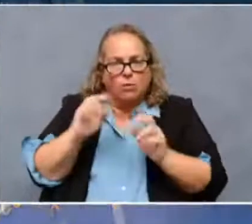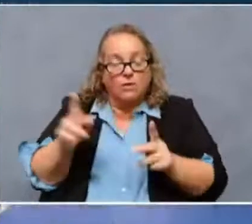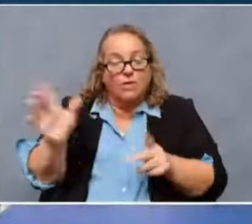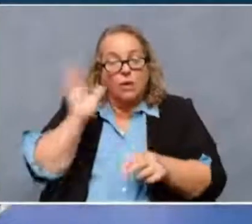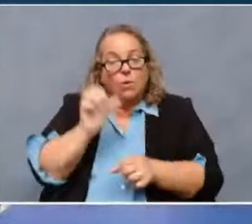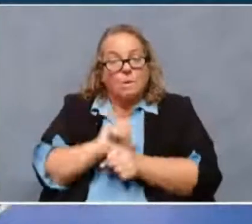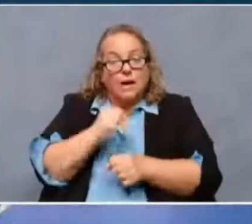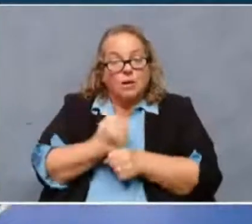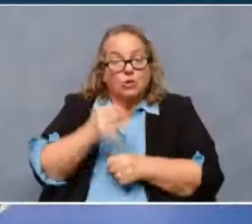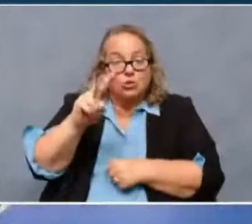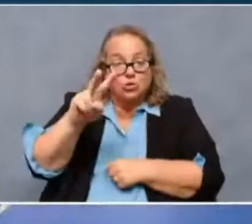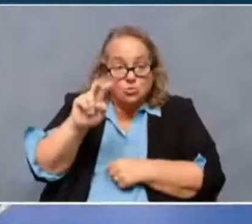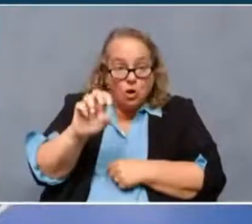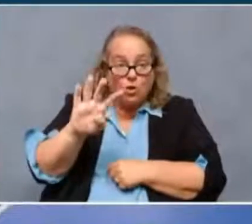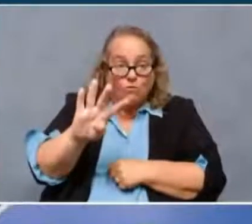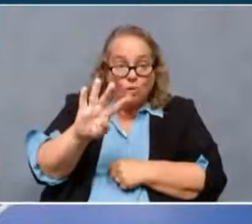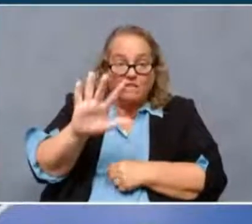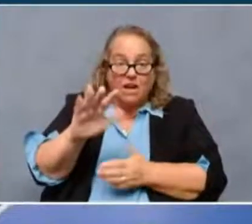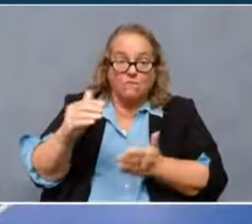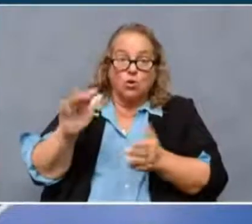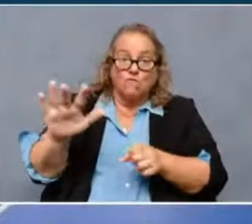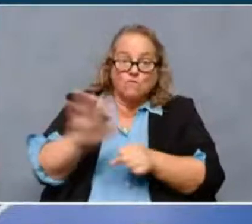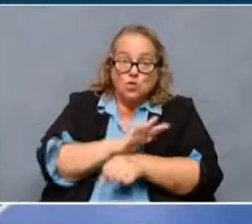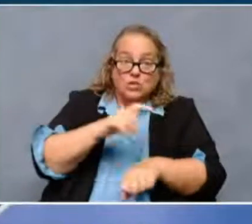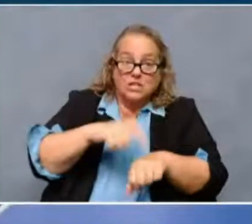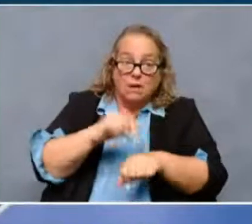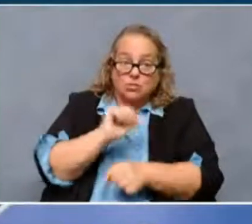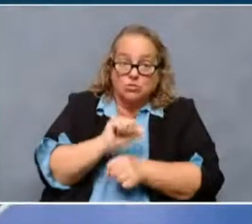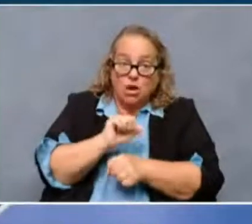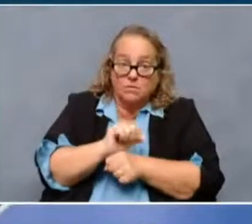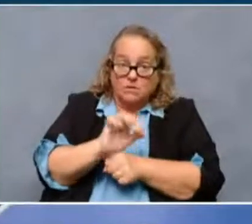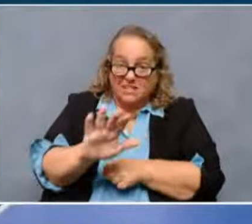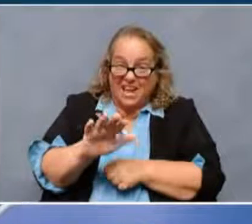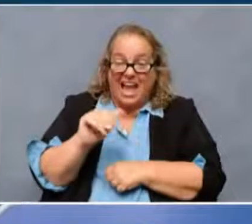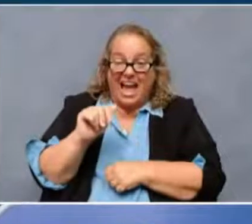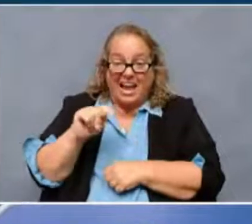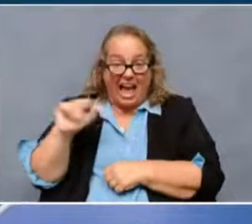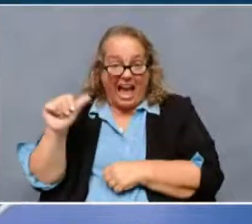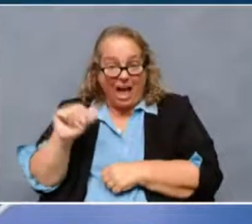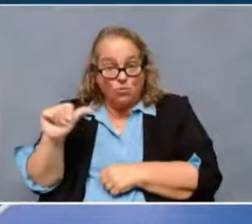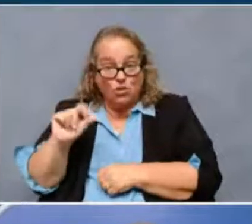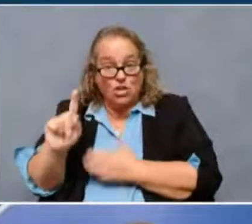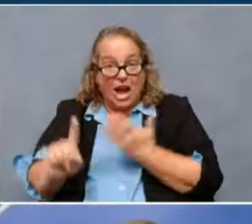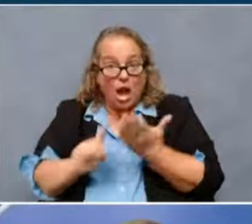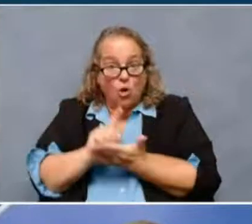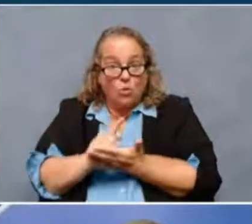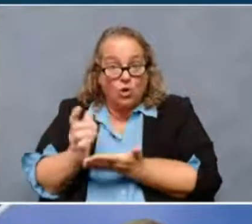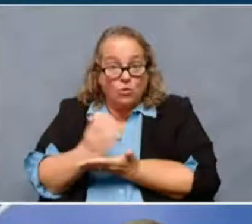245 full-time jobs, and get this, at an average hourly wage of